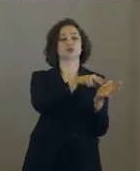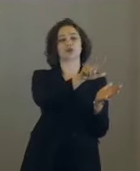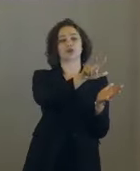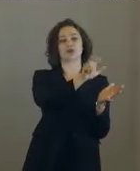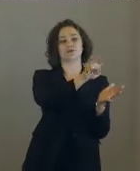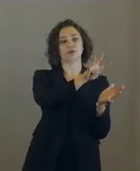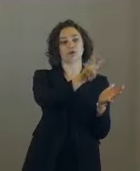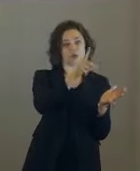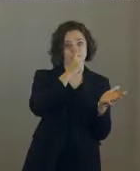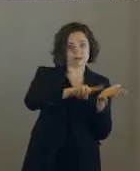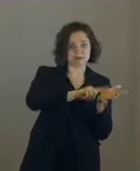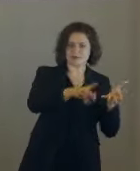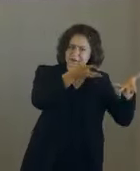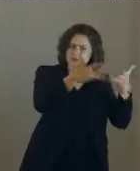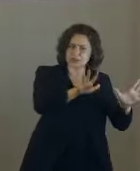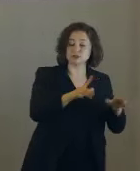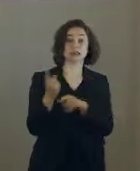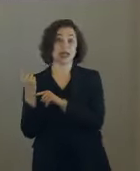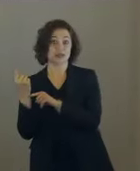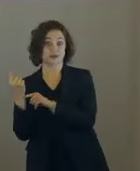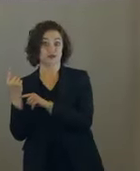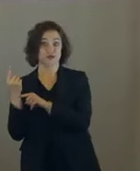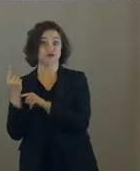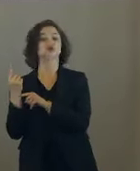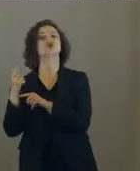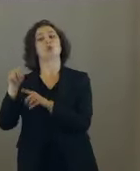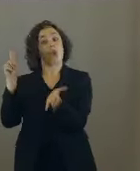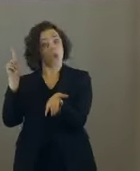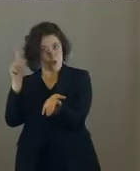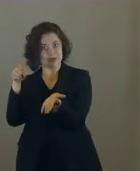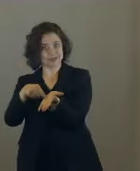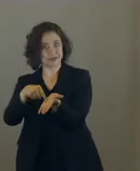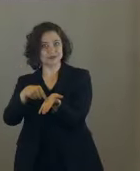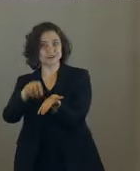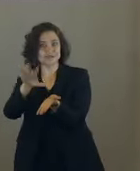2,342 investigations. Last year, during that same period, we completed